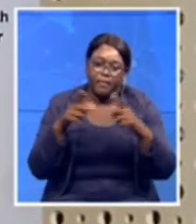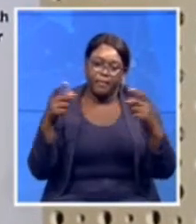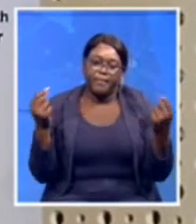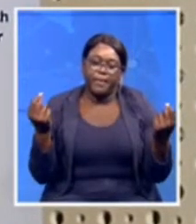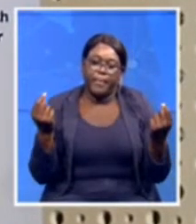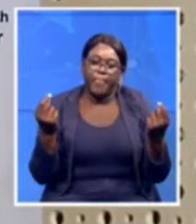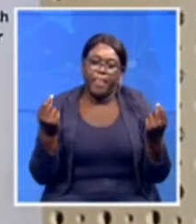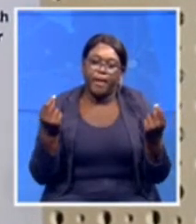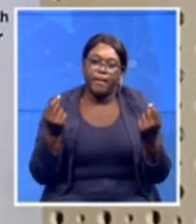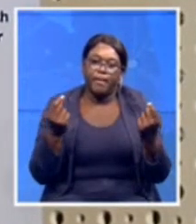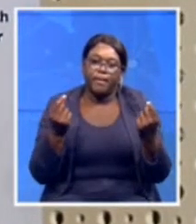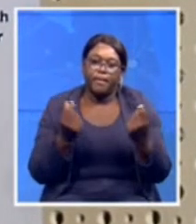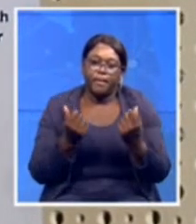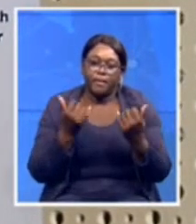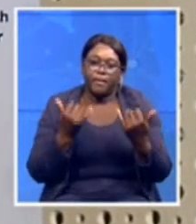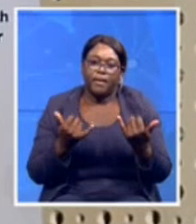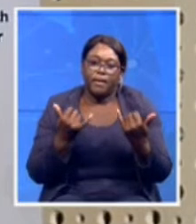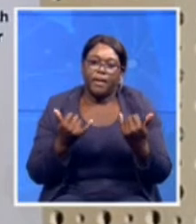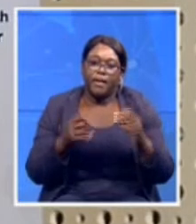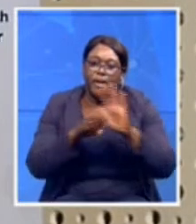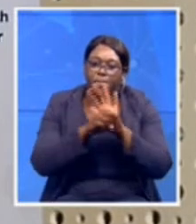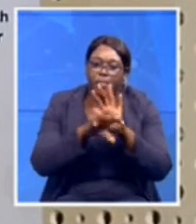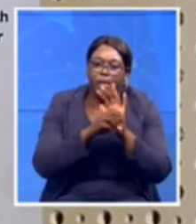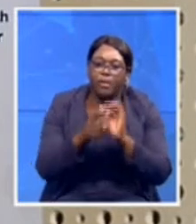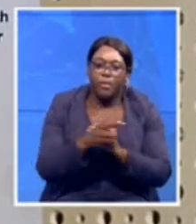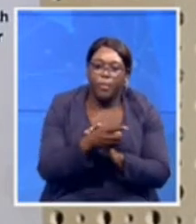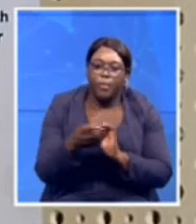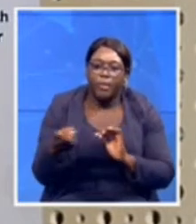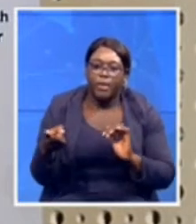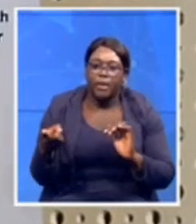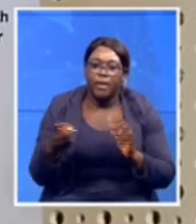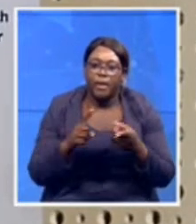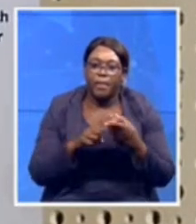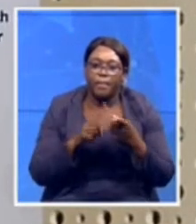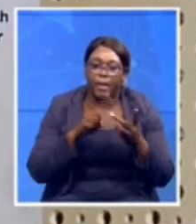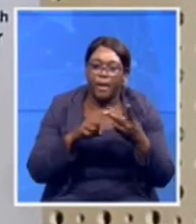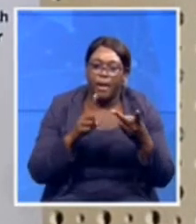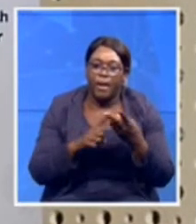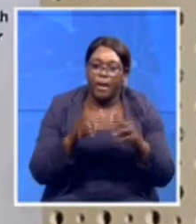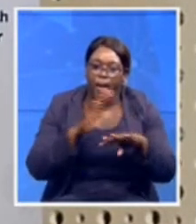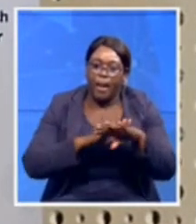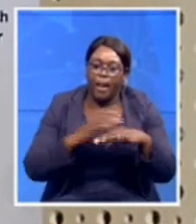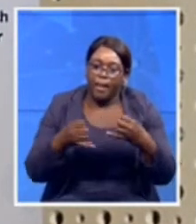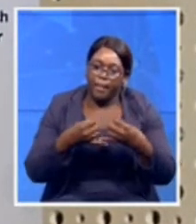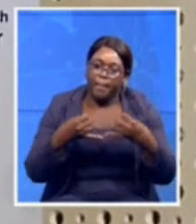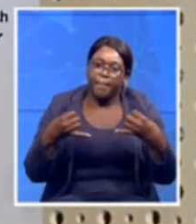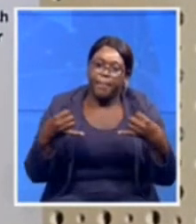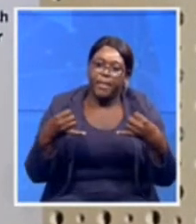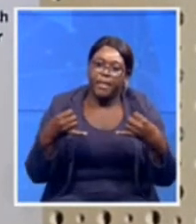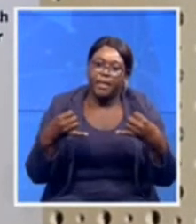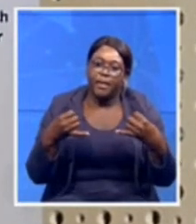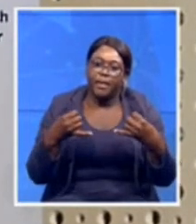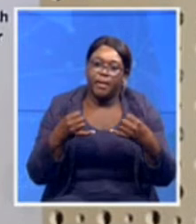both online and physical, to pose questions to the panel. We'll try